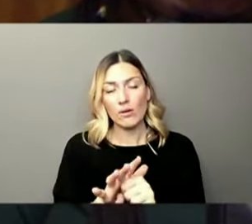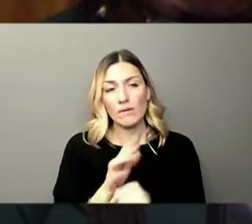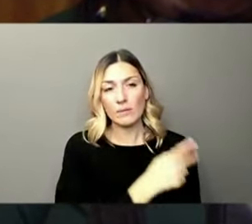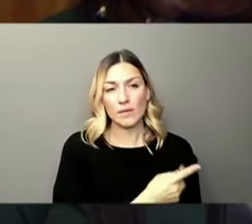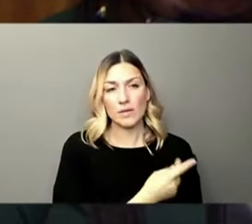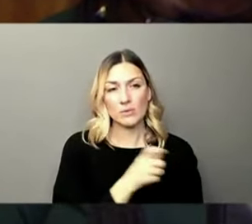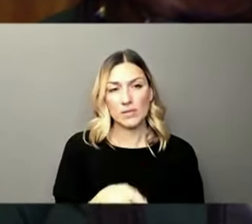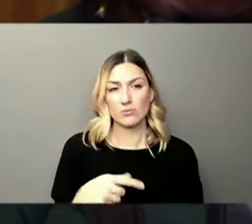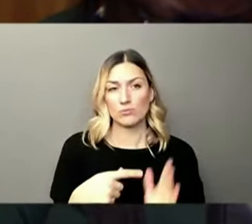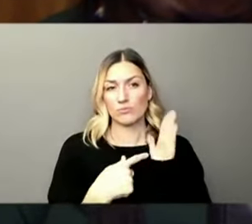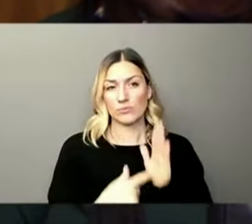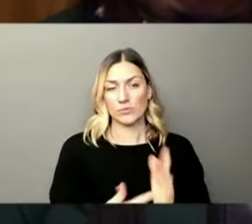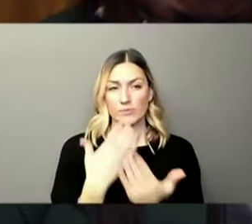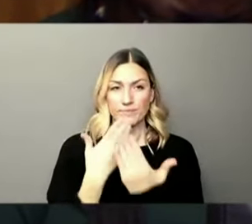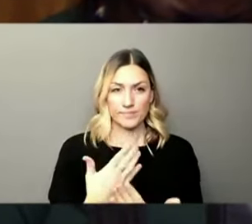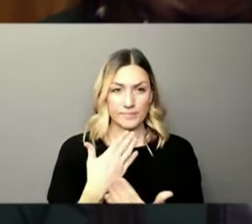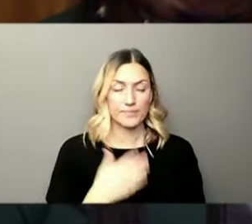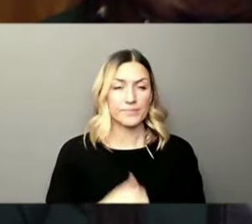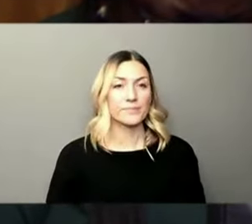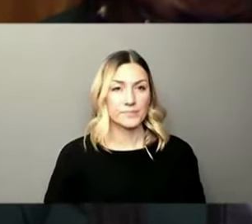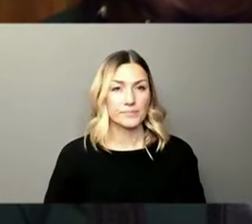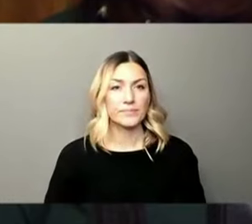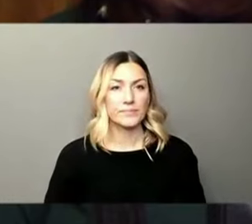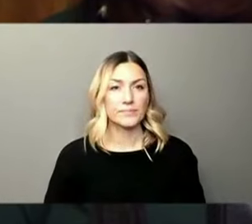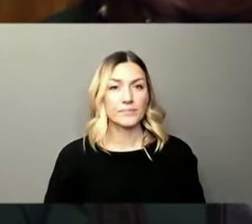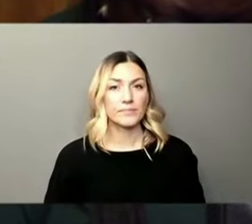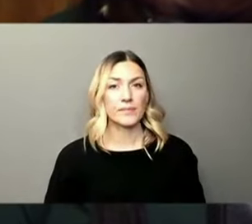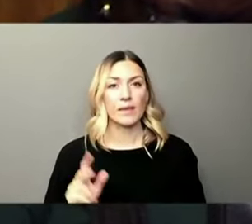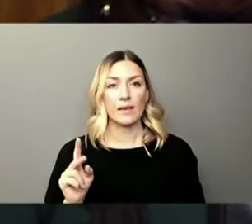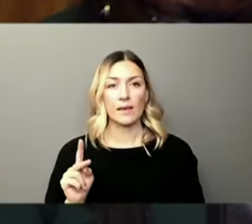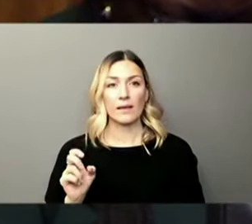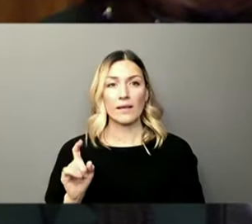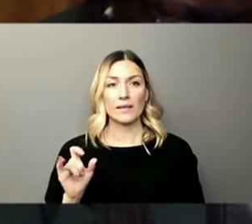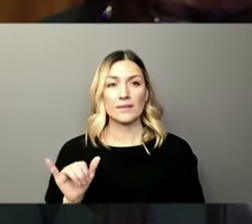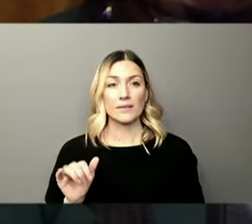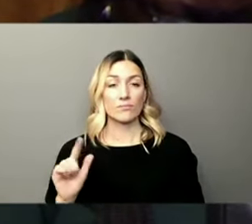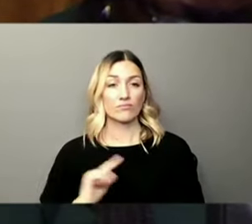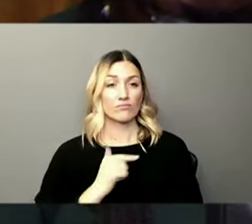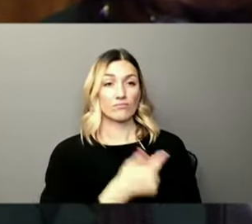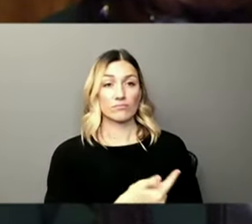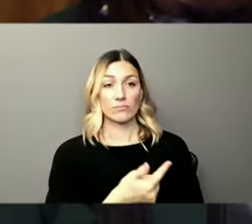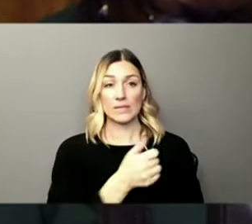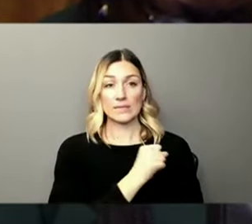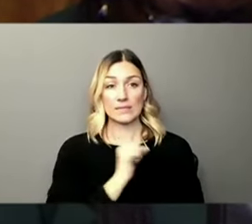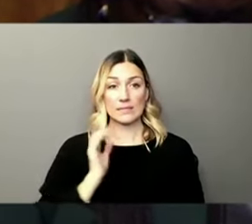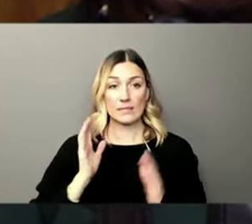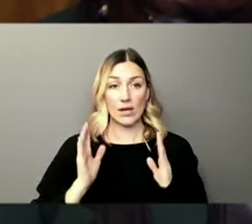you. Senator Cassidy? I will defer to Senator Braun. Thank you.